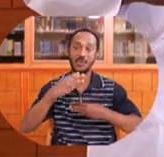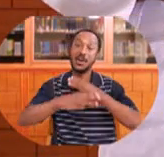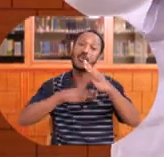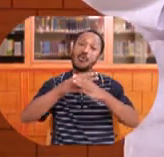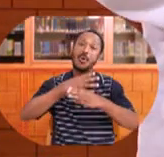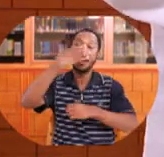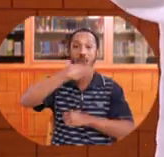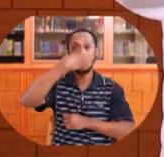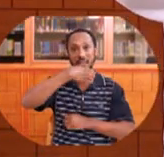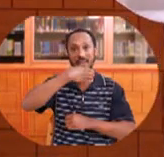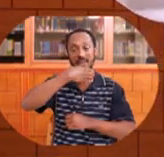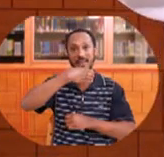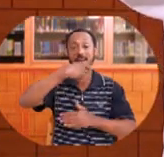warming